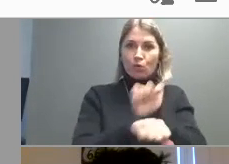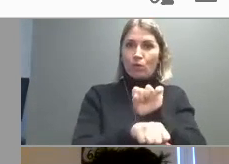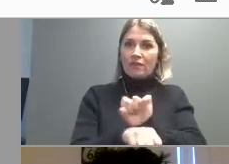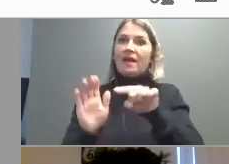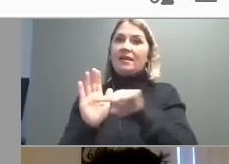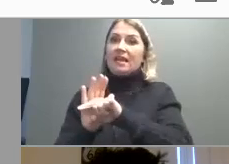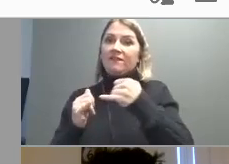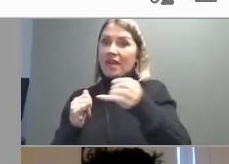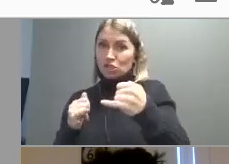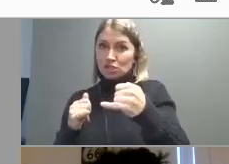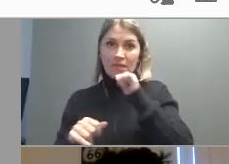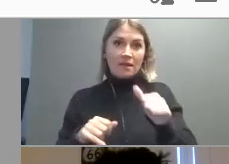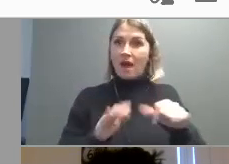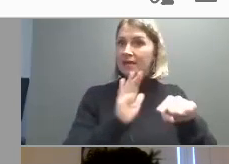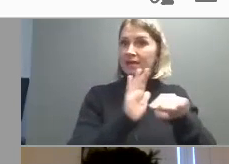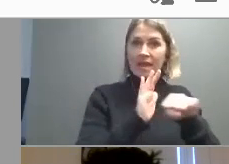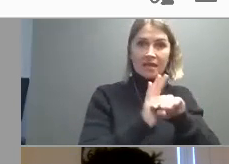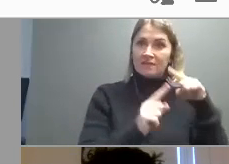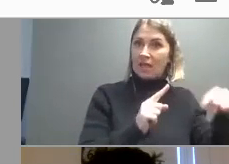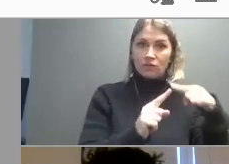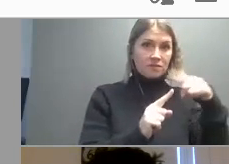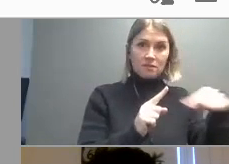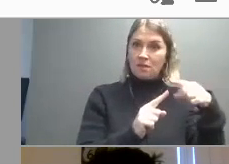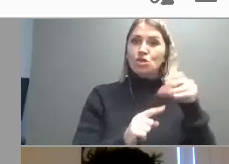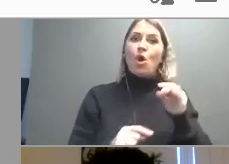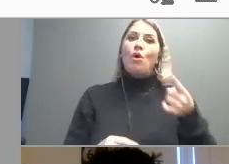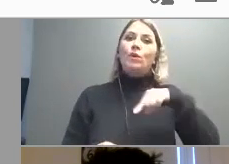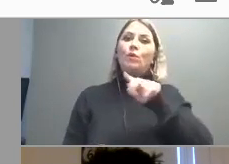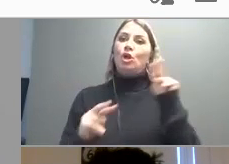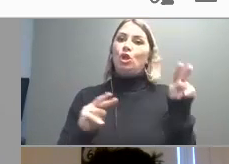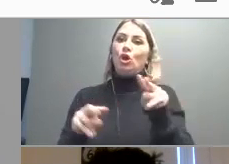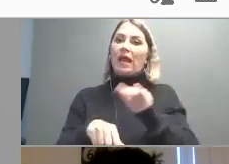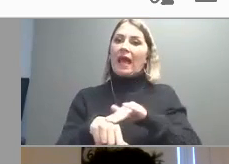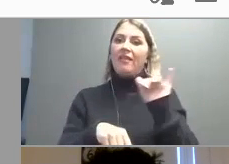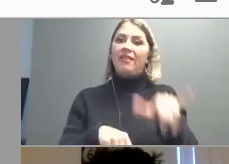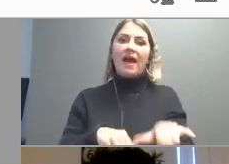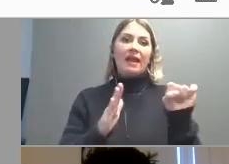cycles. Okay, so let's look at the algorithm um,